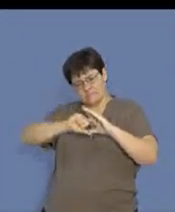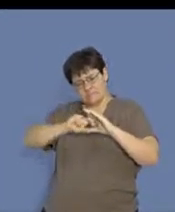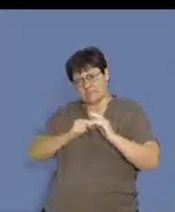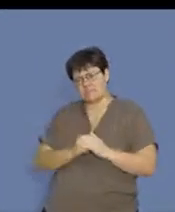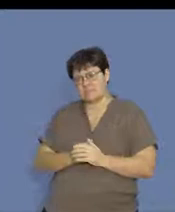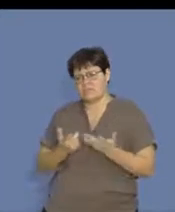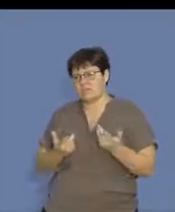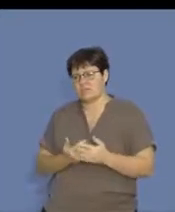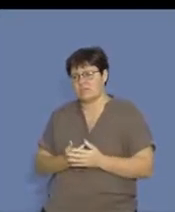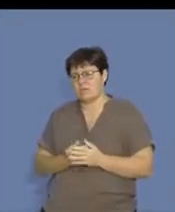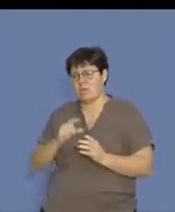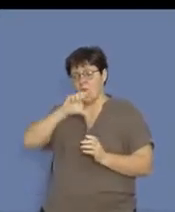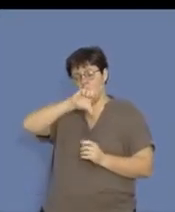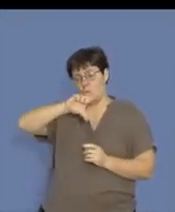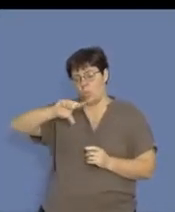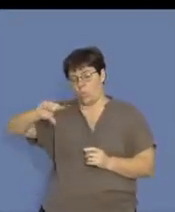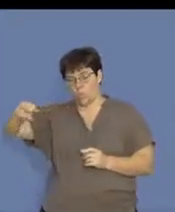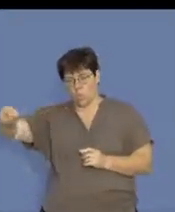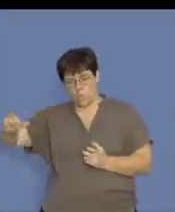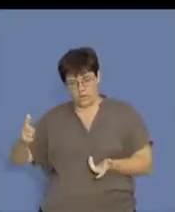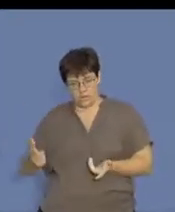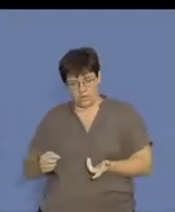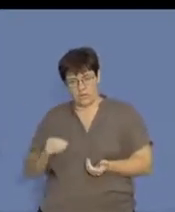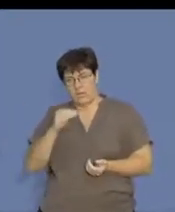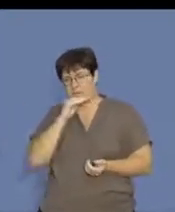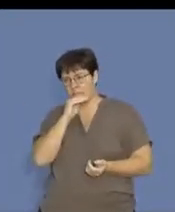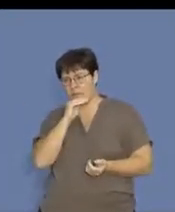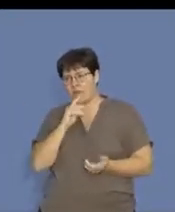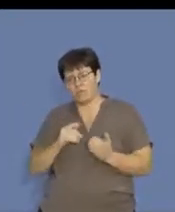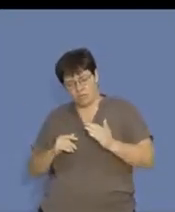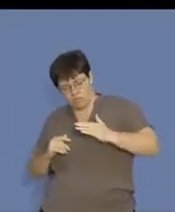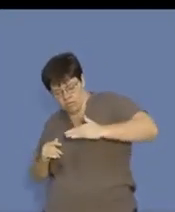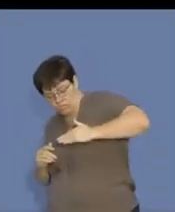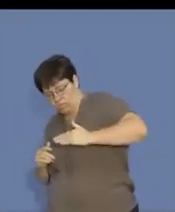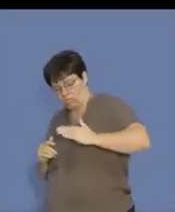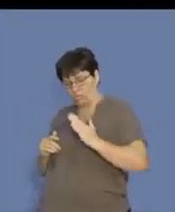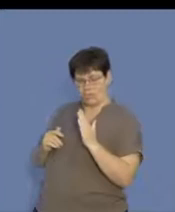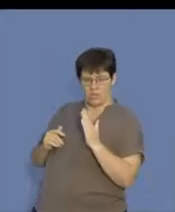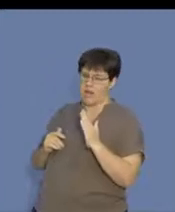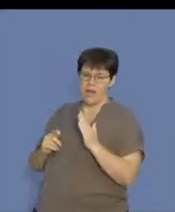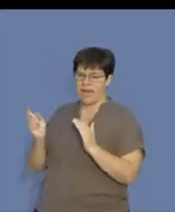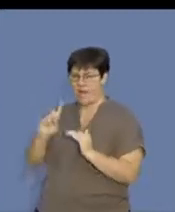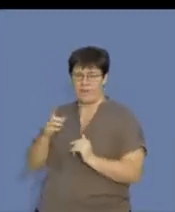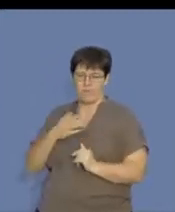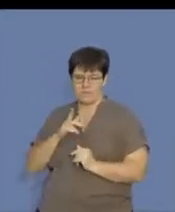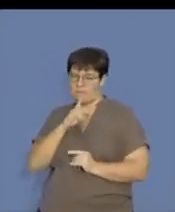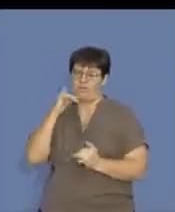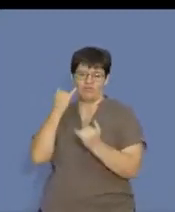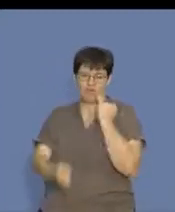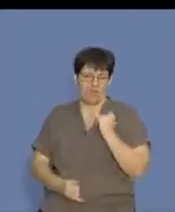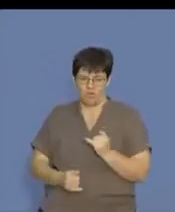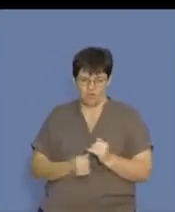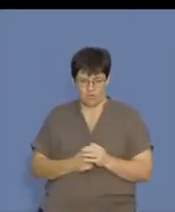here becomes smaller, it means that you would have tilted the line, and that's what will make